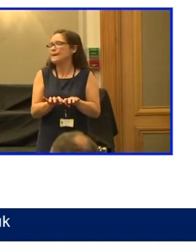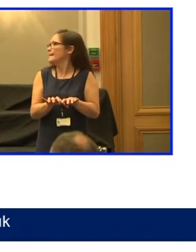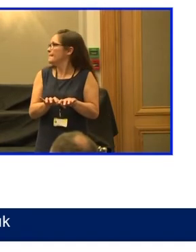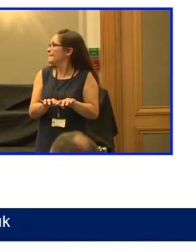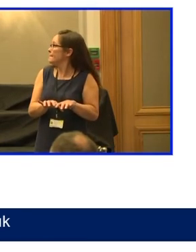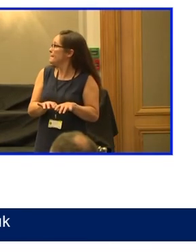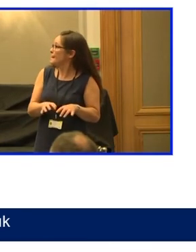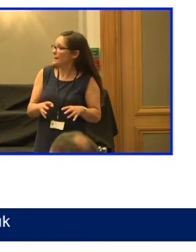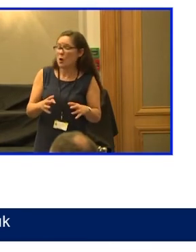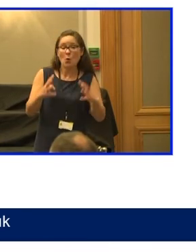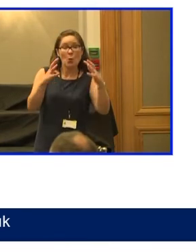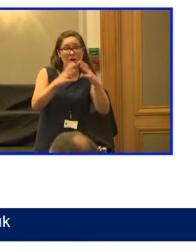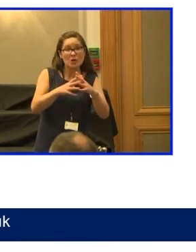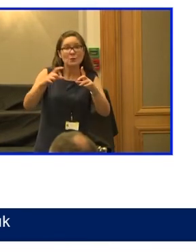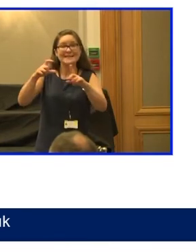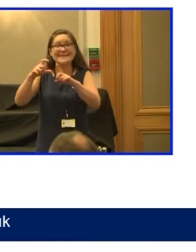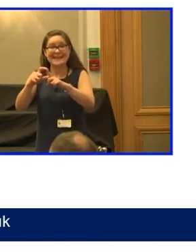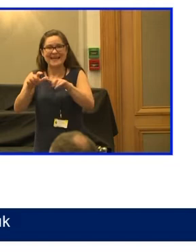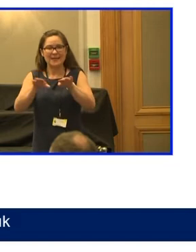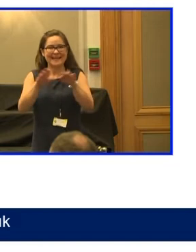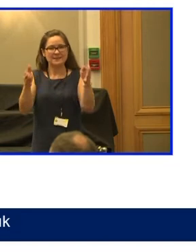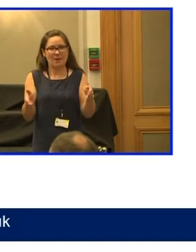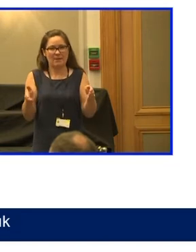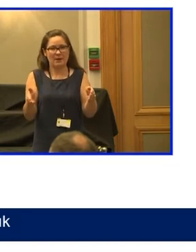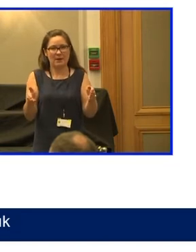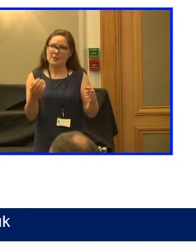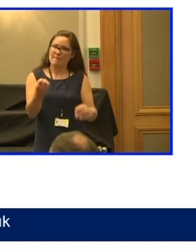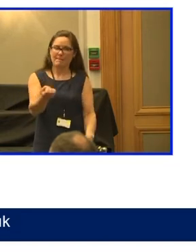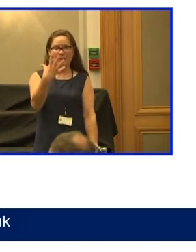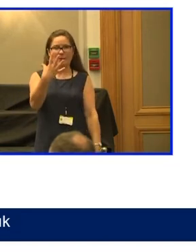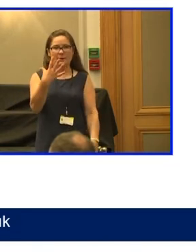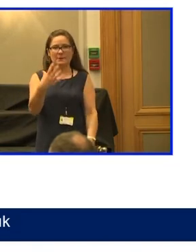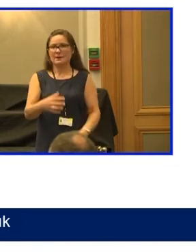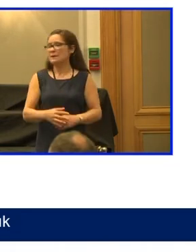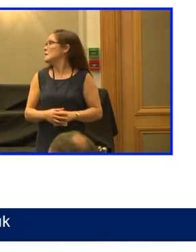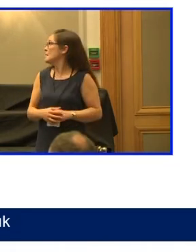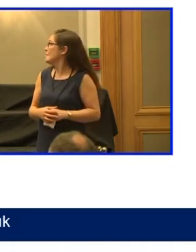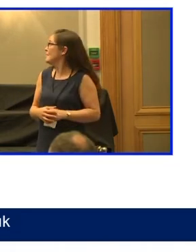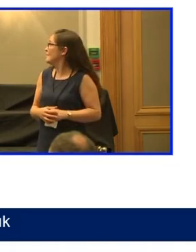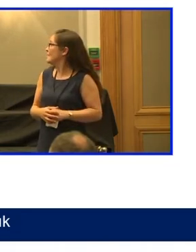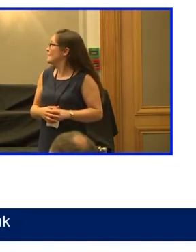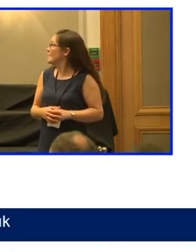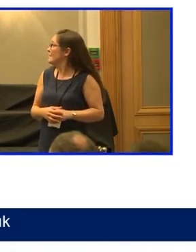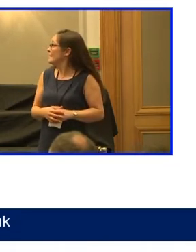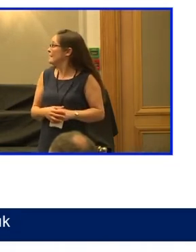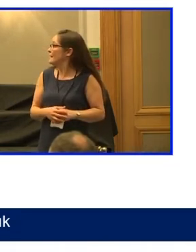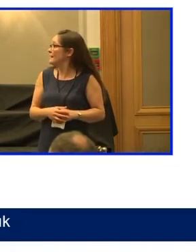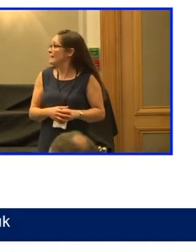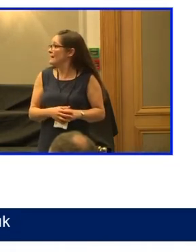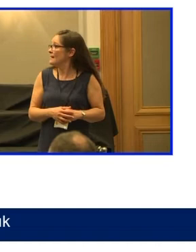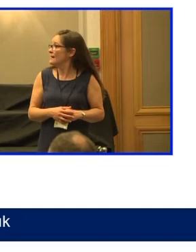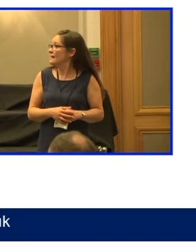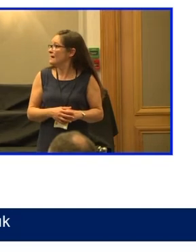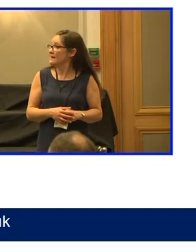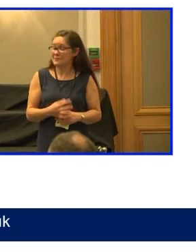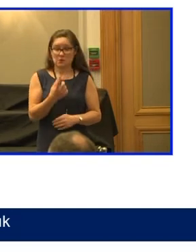desktop. Cirrus Accessible Agent. So that means everything's closed. Sorry, I'm hitting my microphones. And all I've done